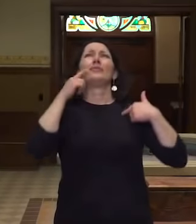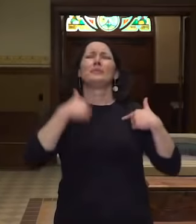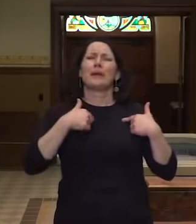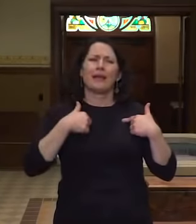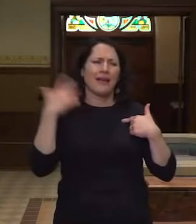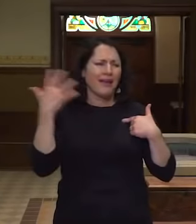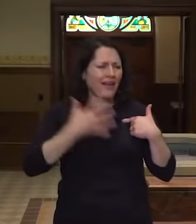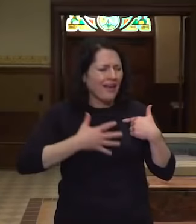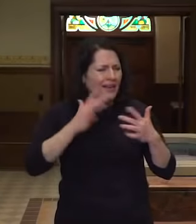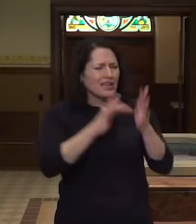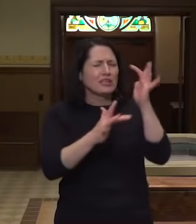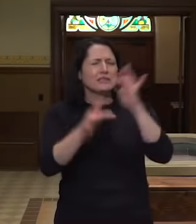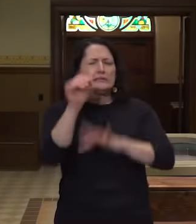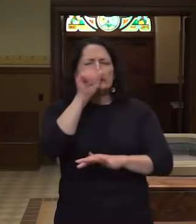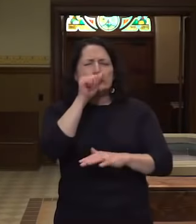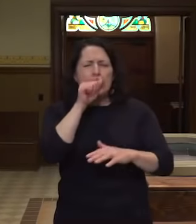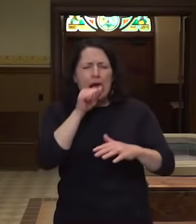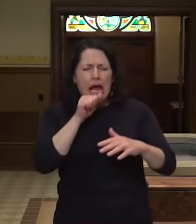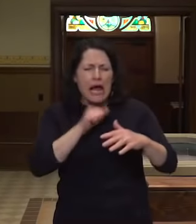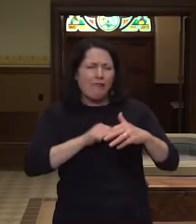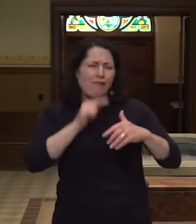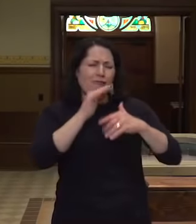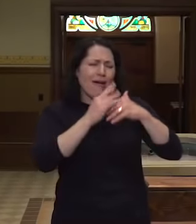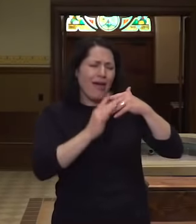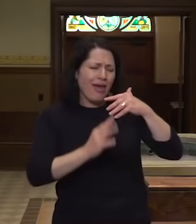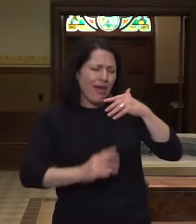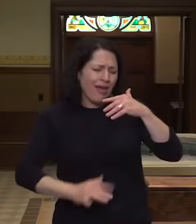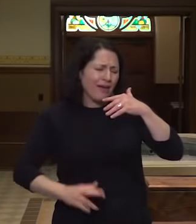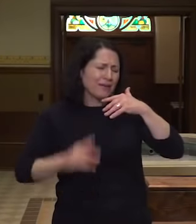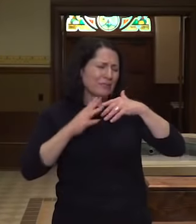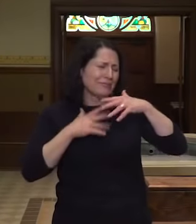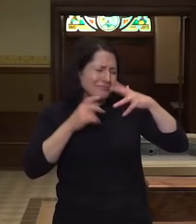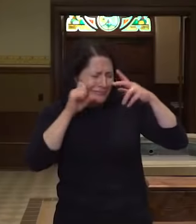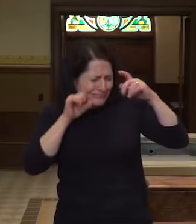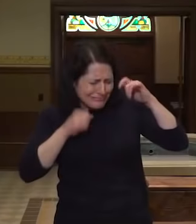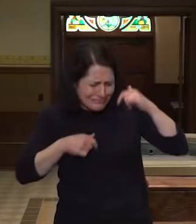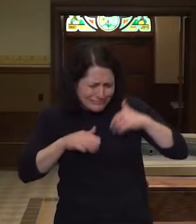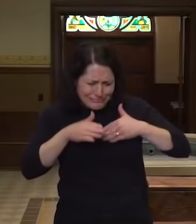and suffered on the road to Calvary.